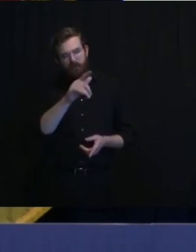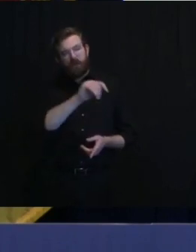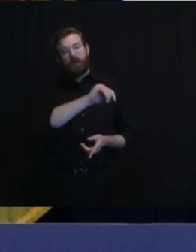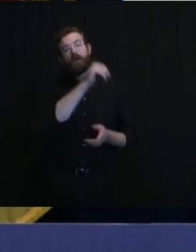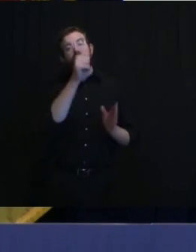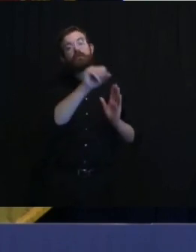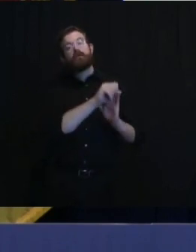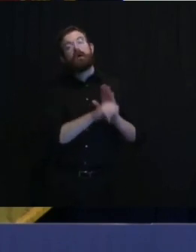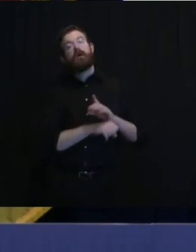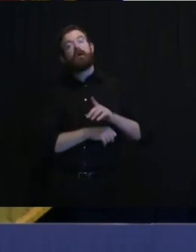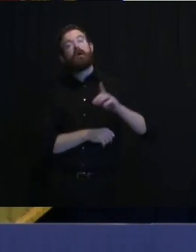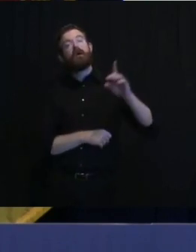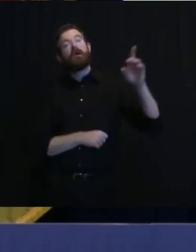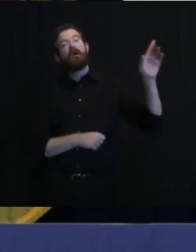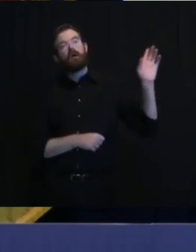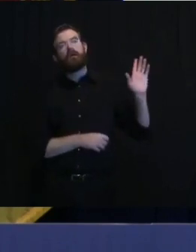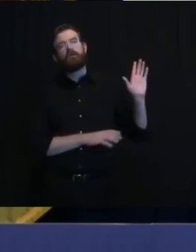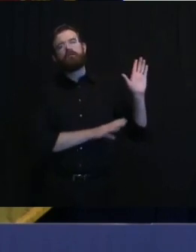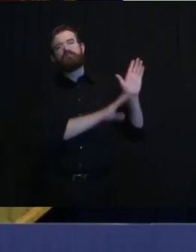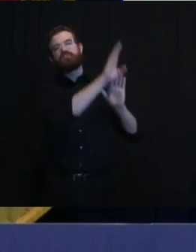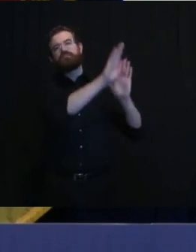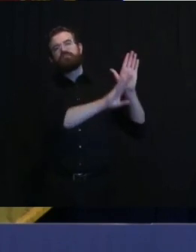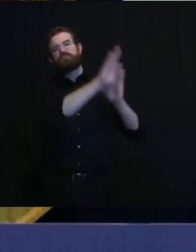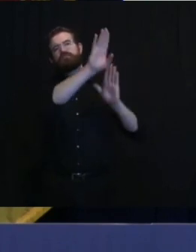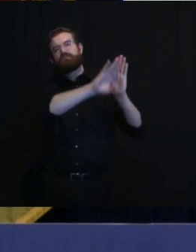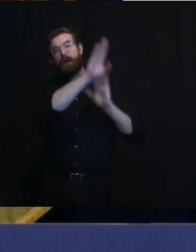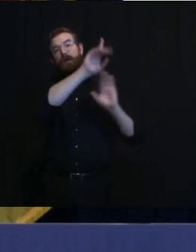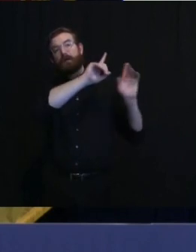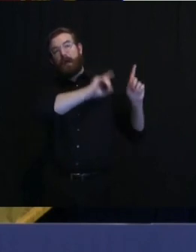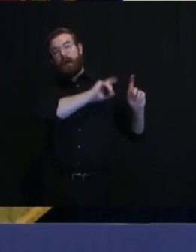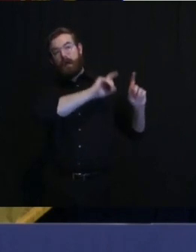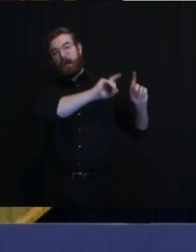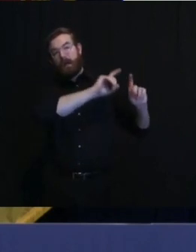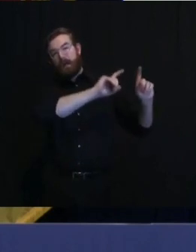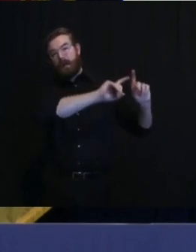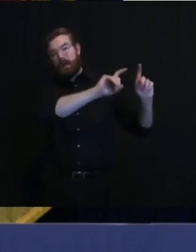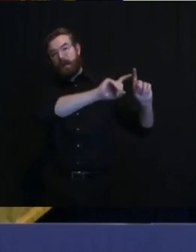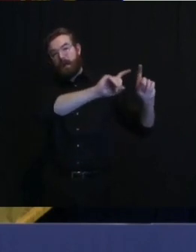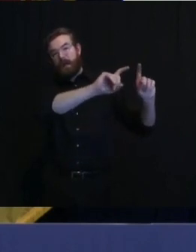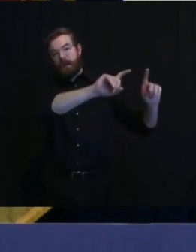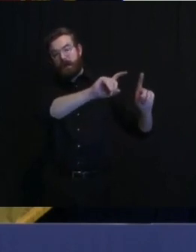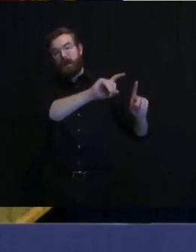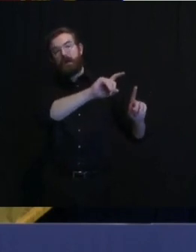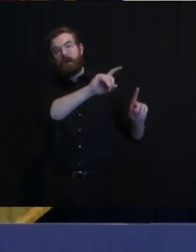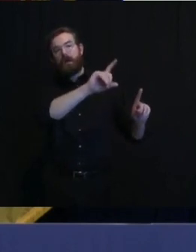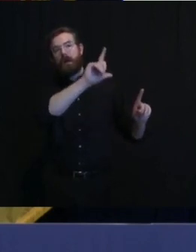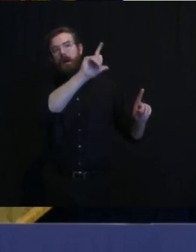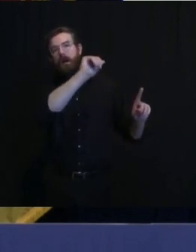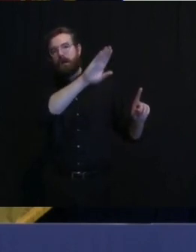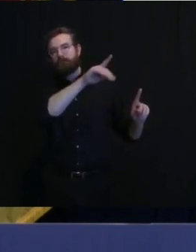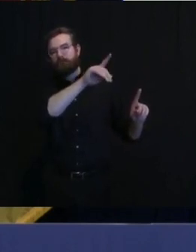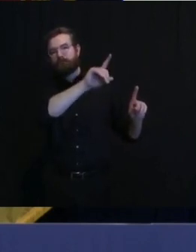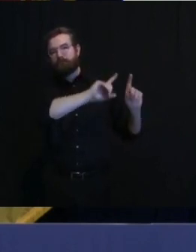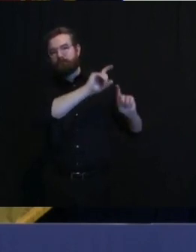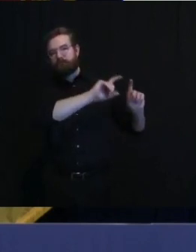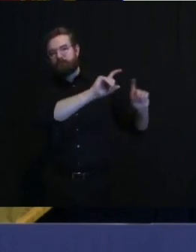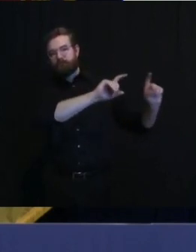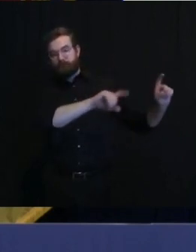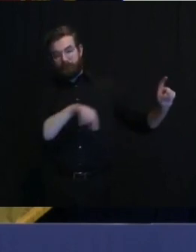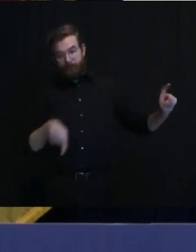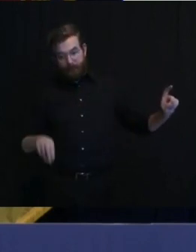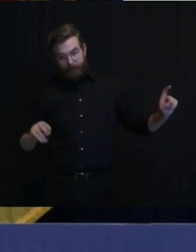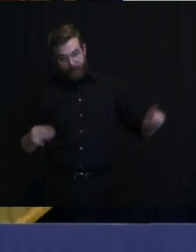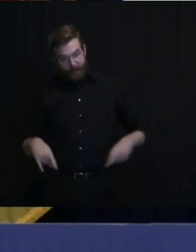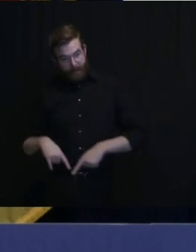but putting aside indoor dining and any other of the not many more steps that